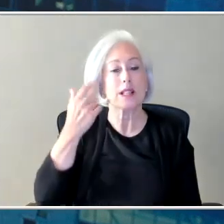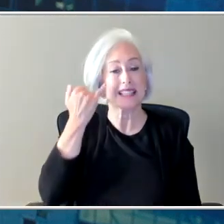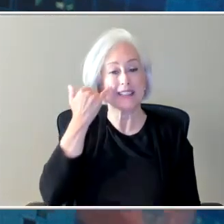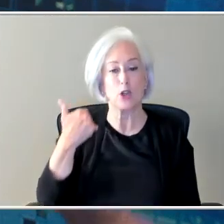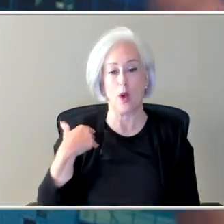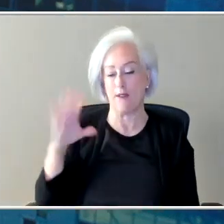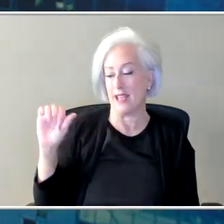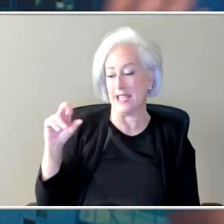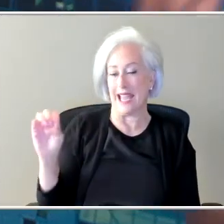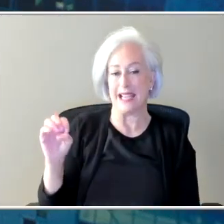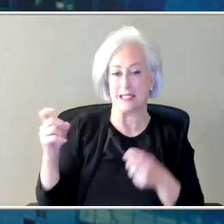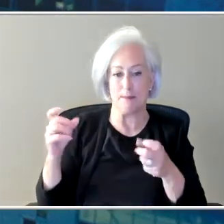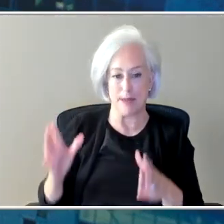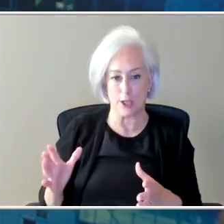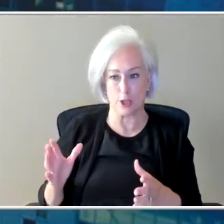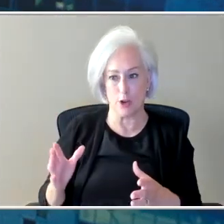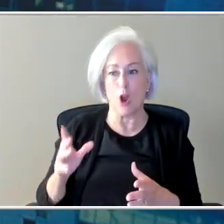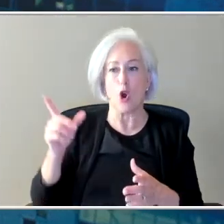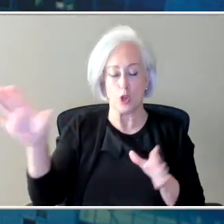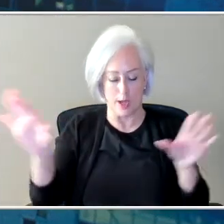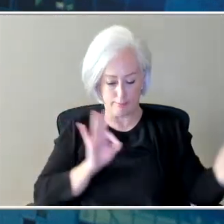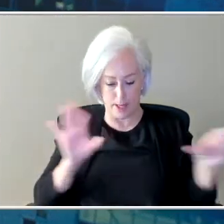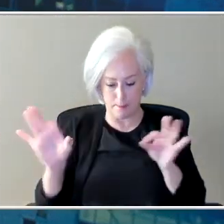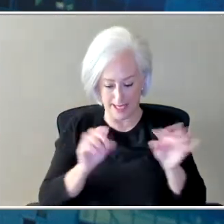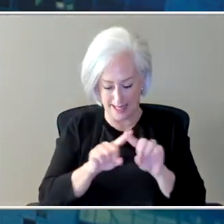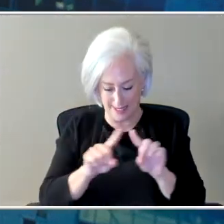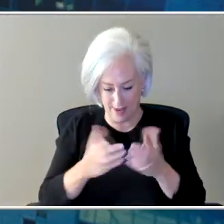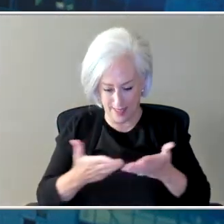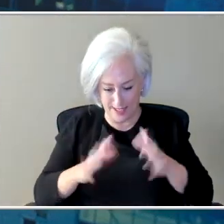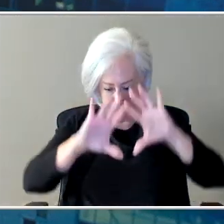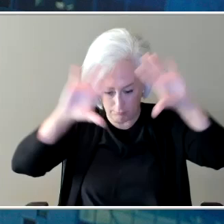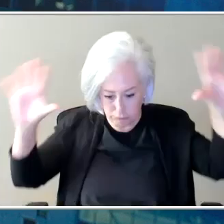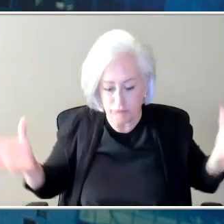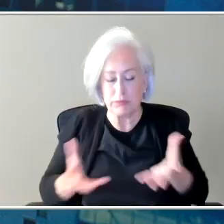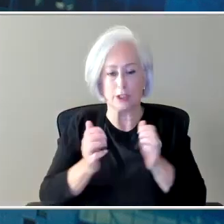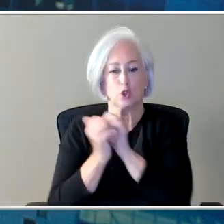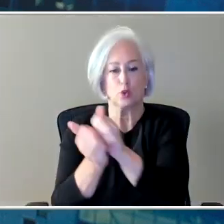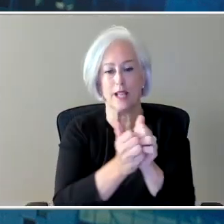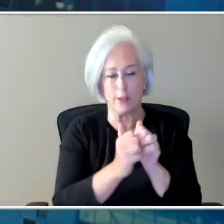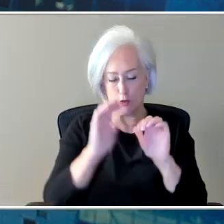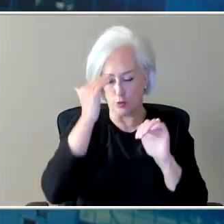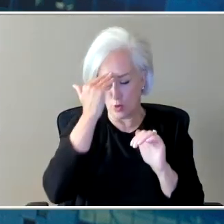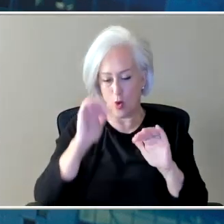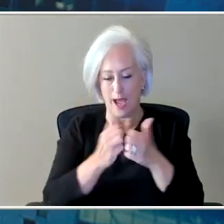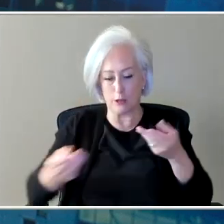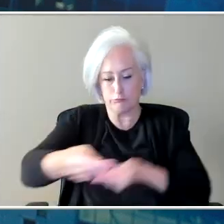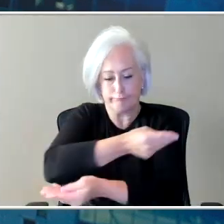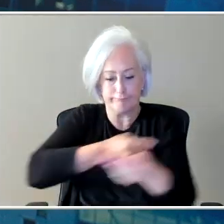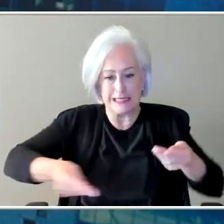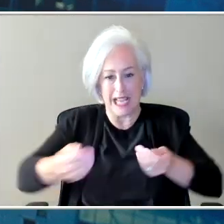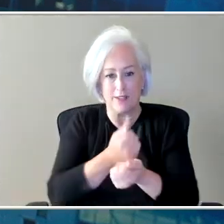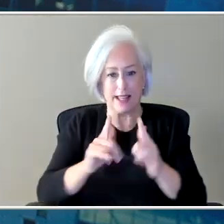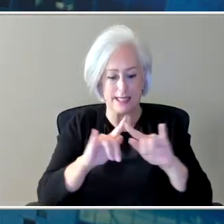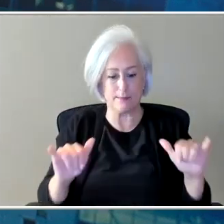really pull that picture together, pull that whole story together, know how to juggle all these moving parts at once, that you can also do this